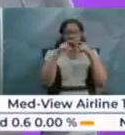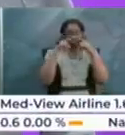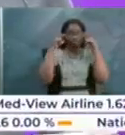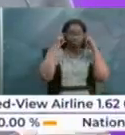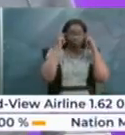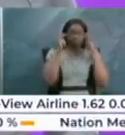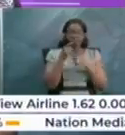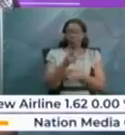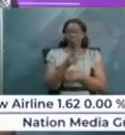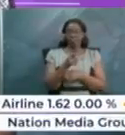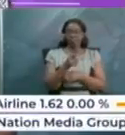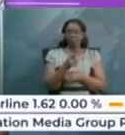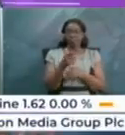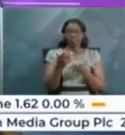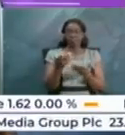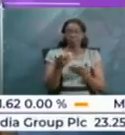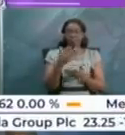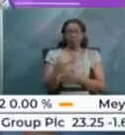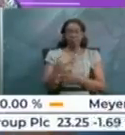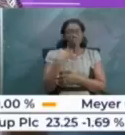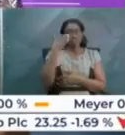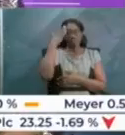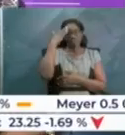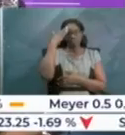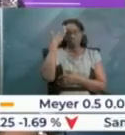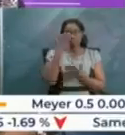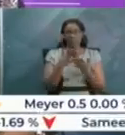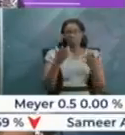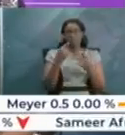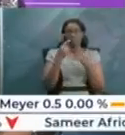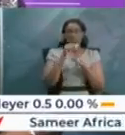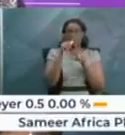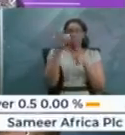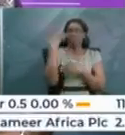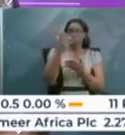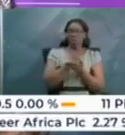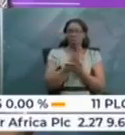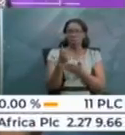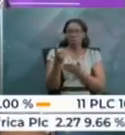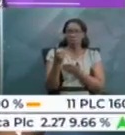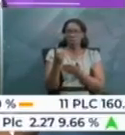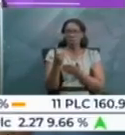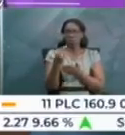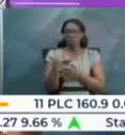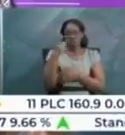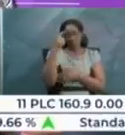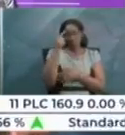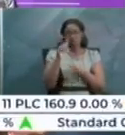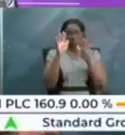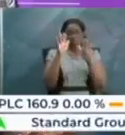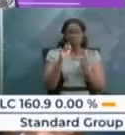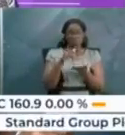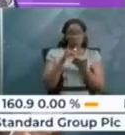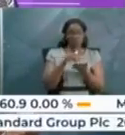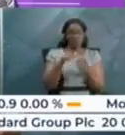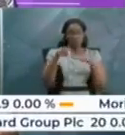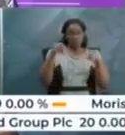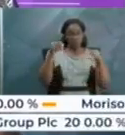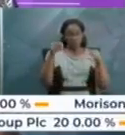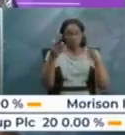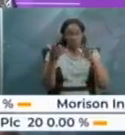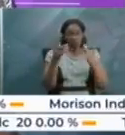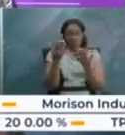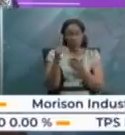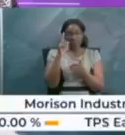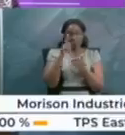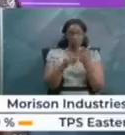say about the masks? Yes, well, I want to know of course, some people talk about it last week on the show, but I think it's important to emphasize the quality. What are we expecting in terms